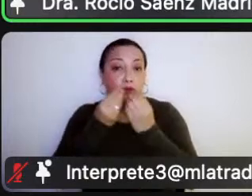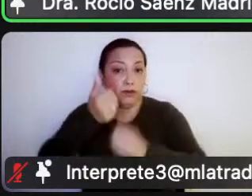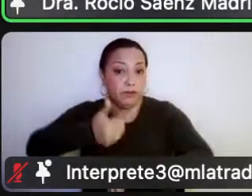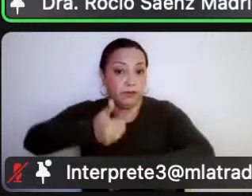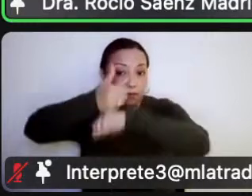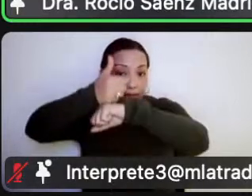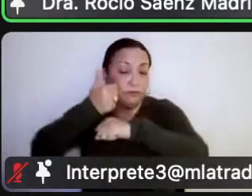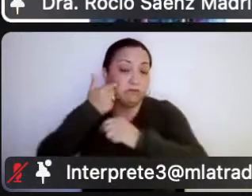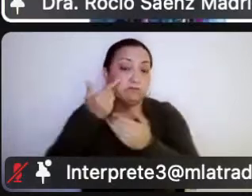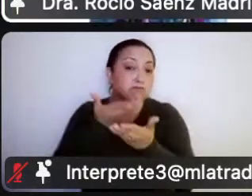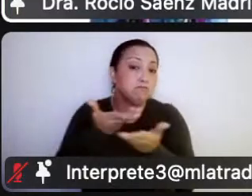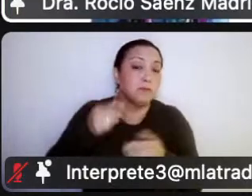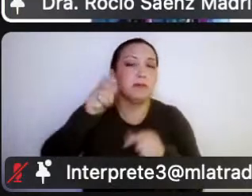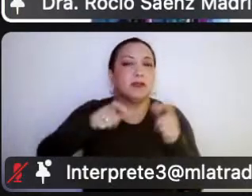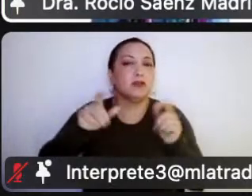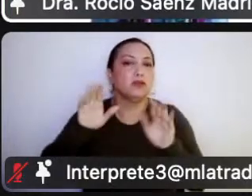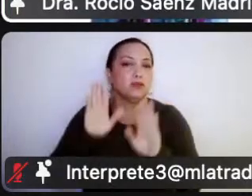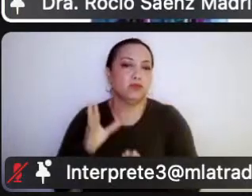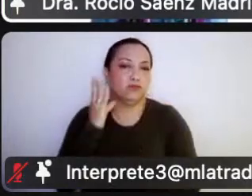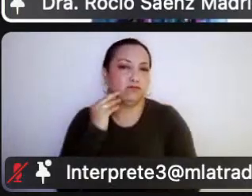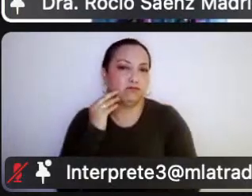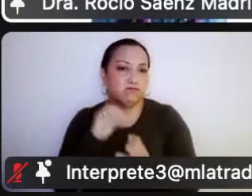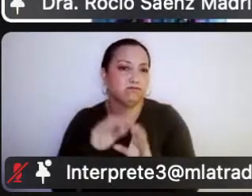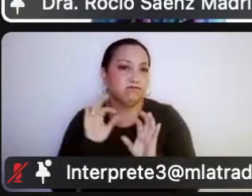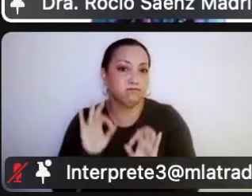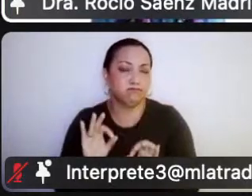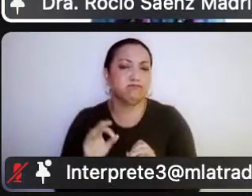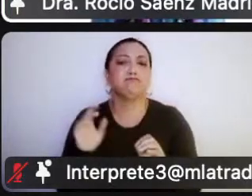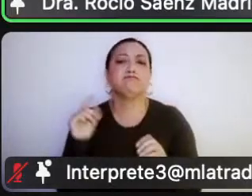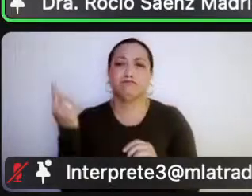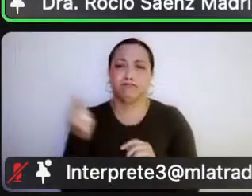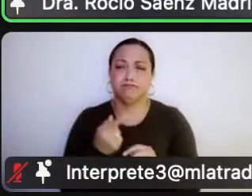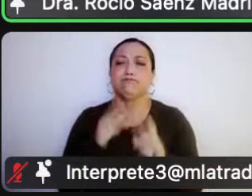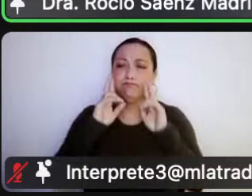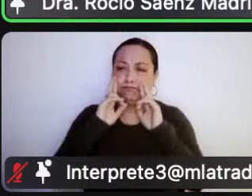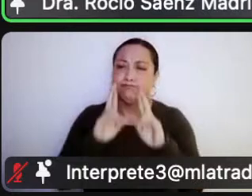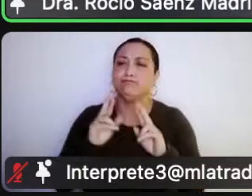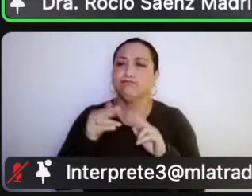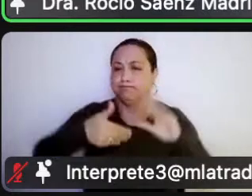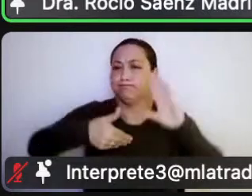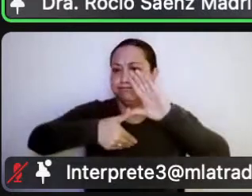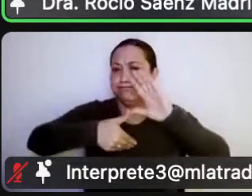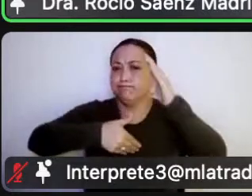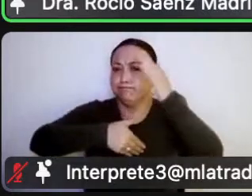directive council is formed by experts very well known in the region,